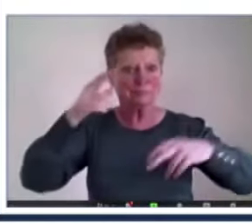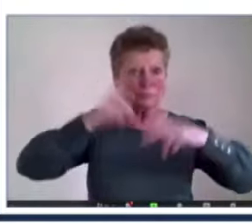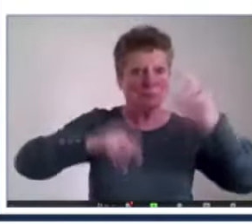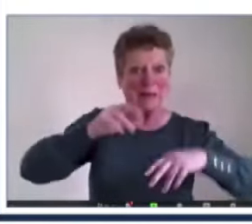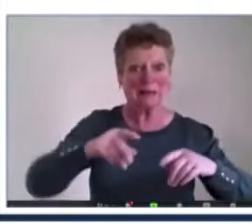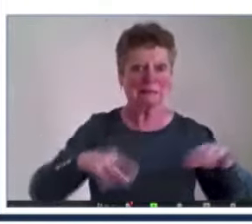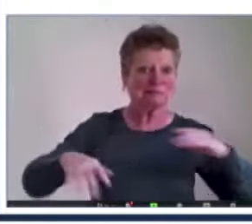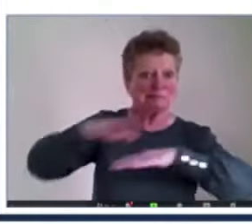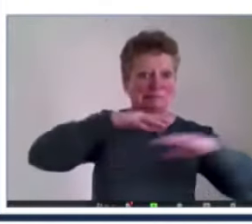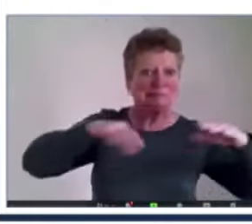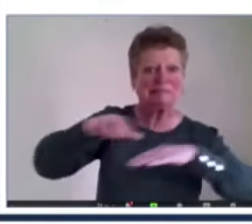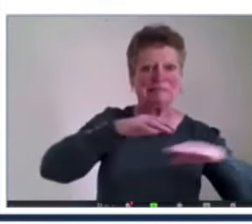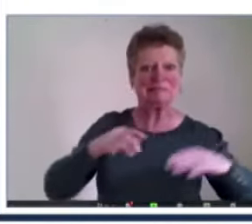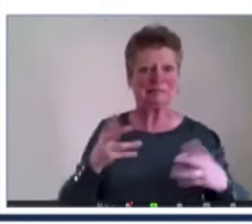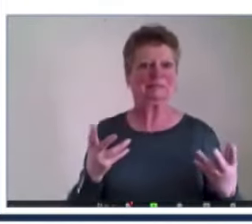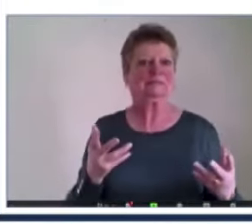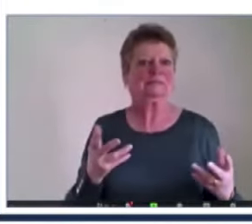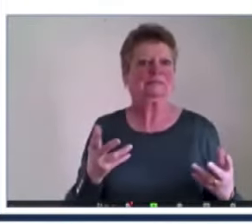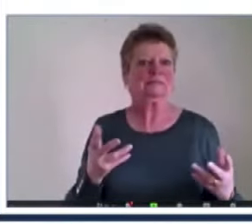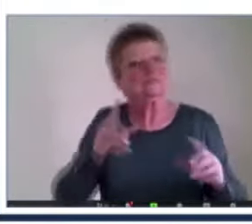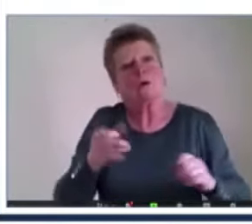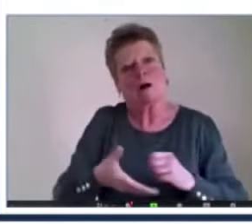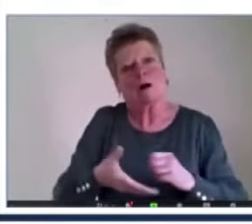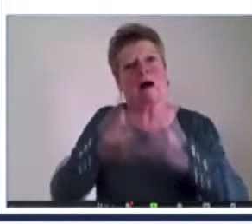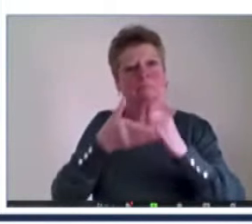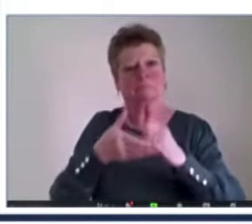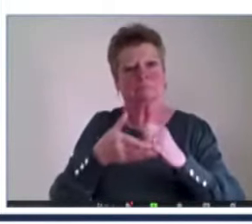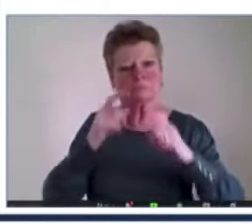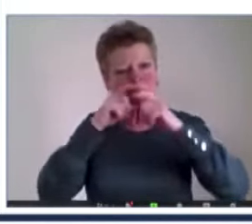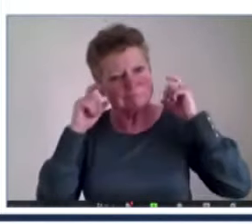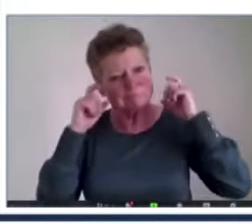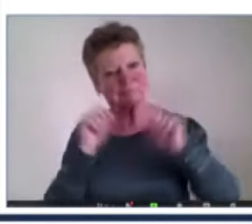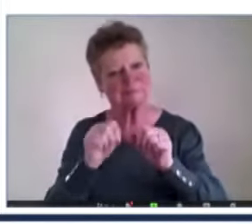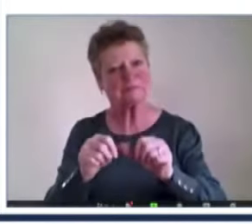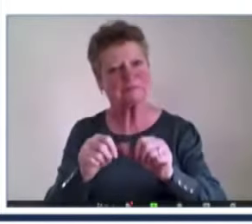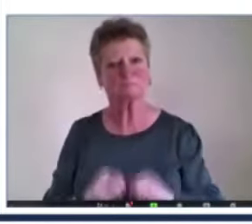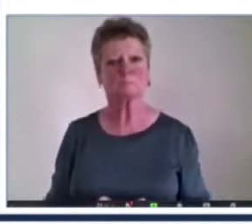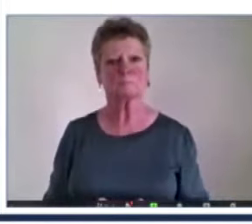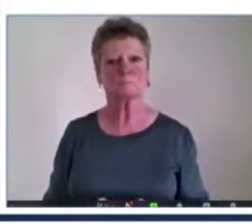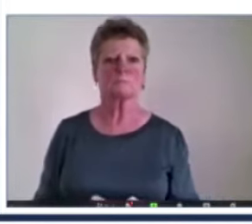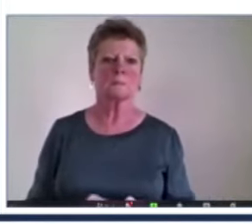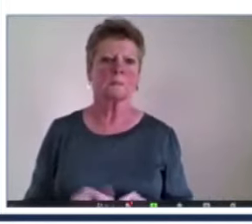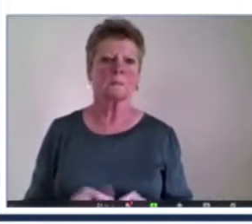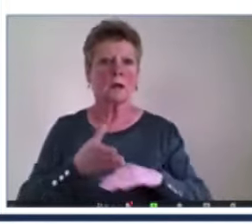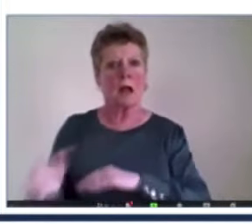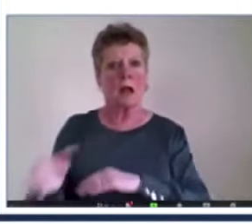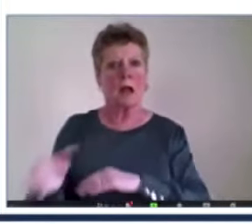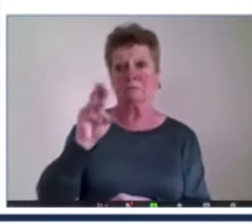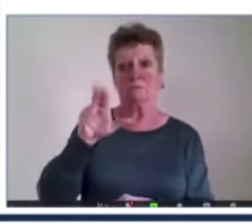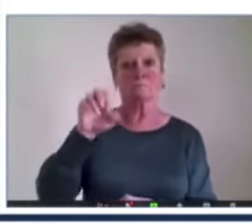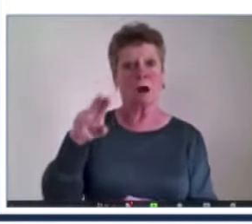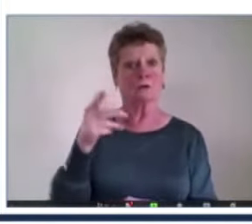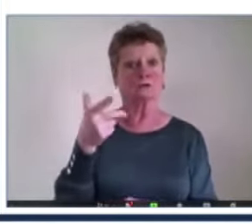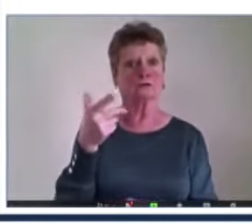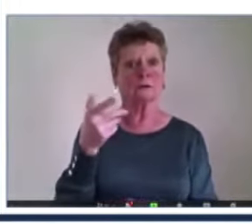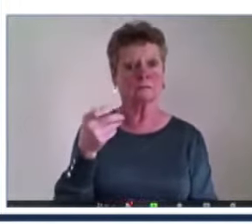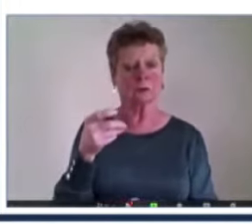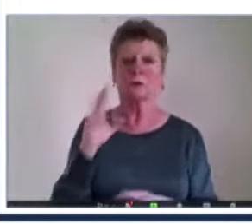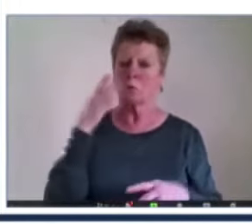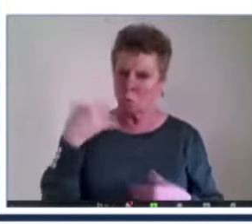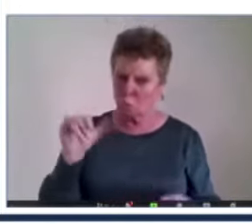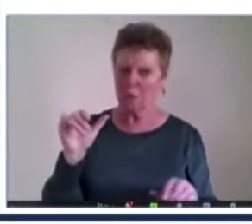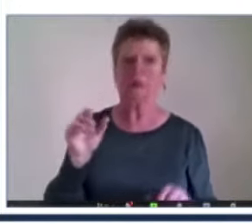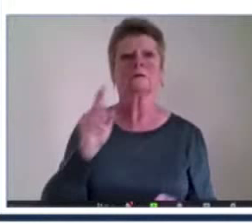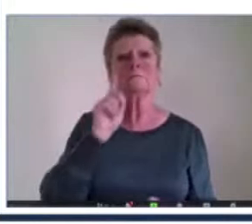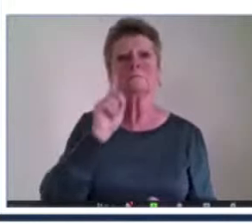required public health measures. I also want to be clear that after March 21st, testing and isolation continue to